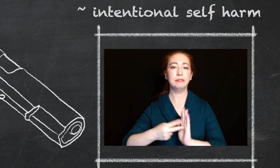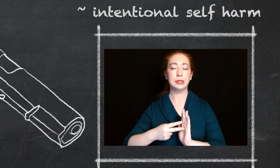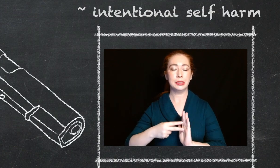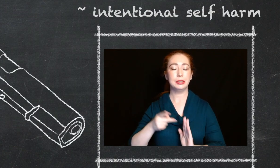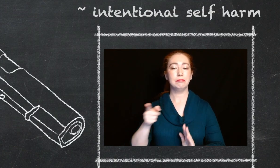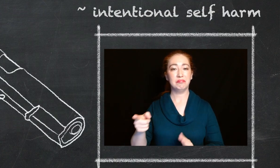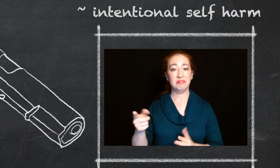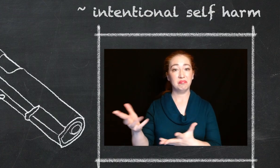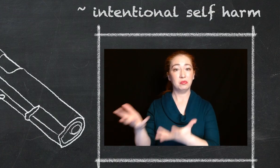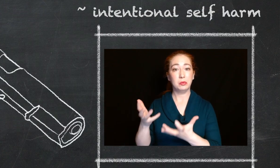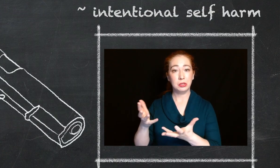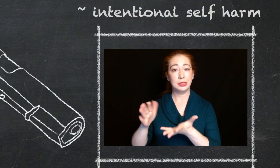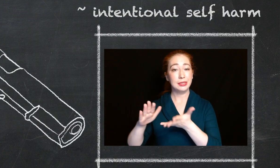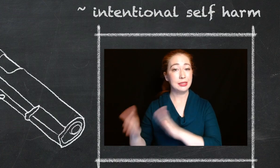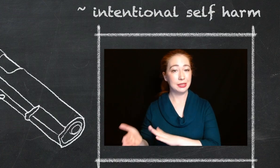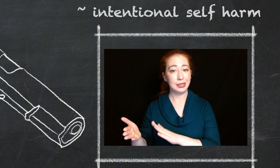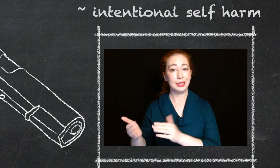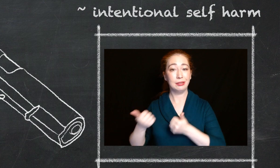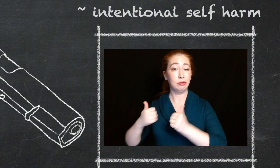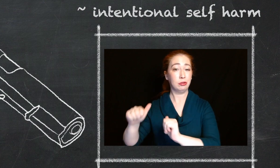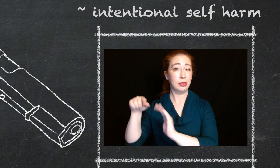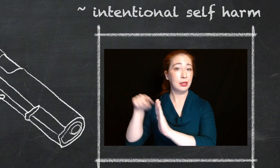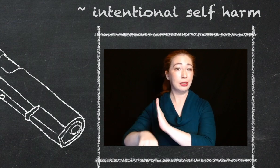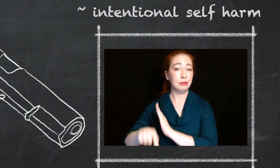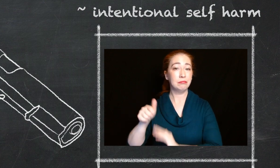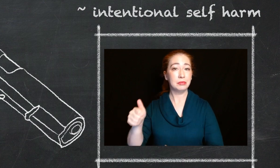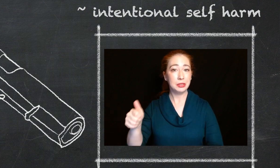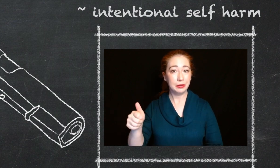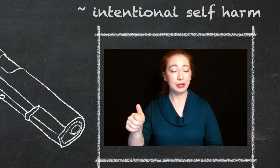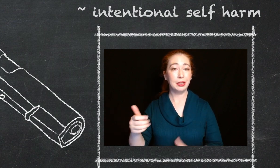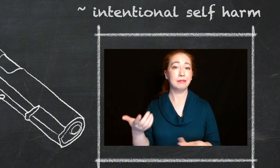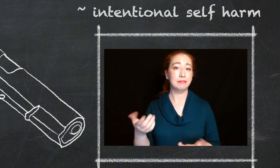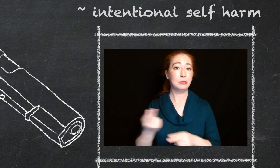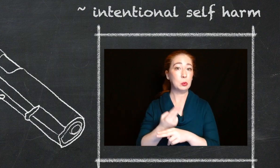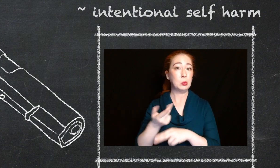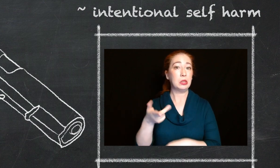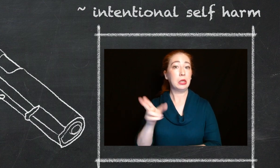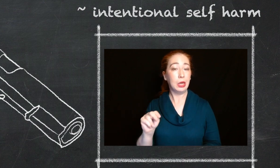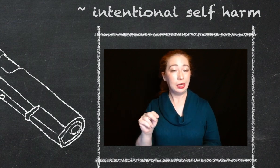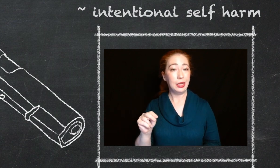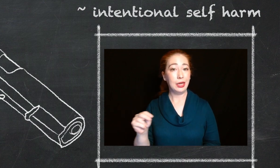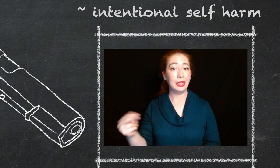such as suicide or suicide attempts with a firearm.